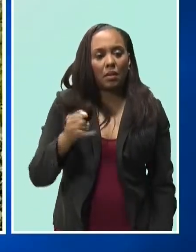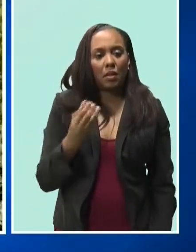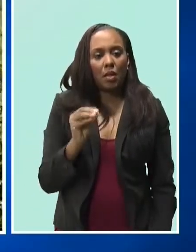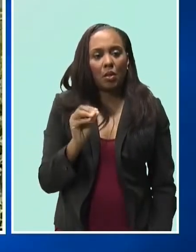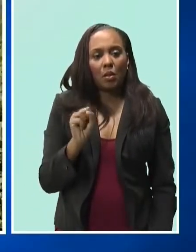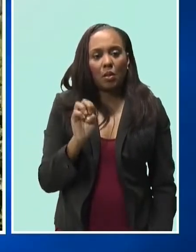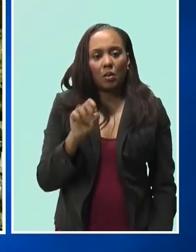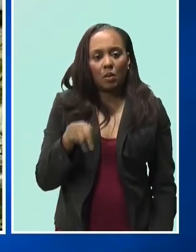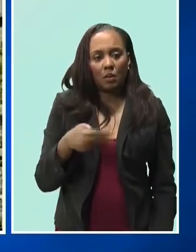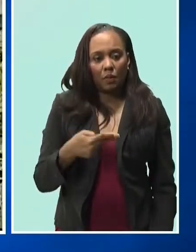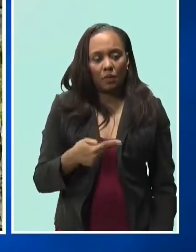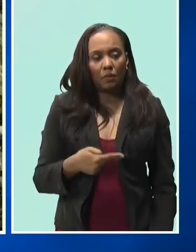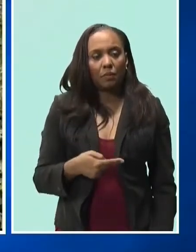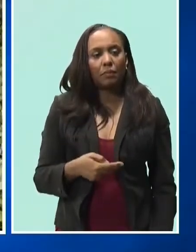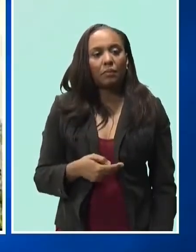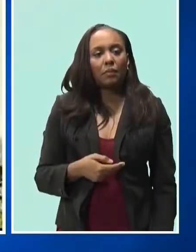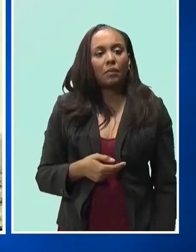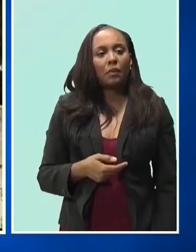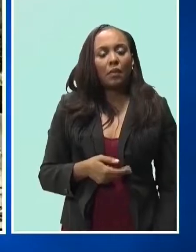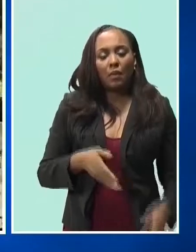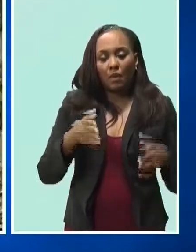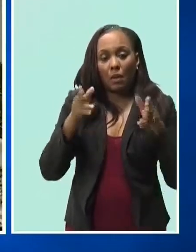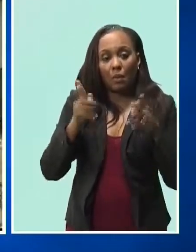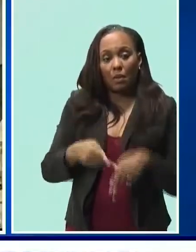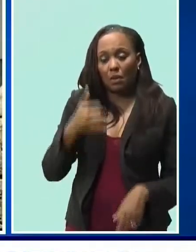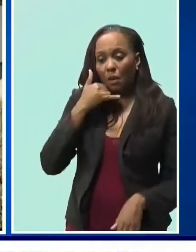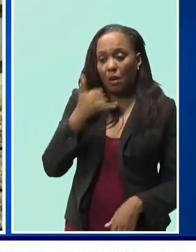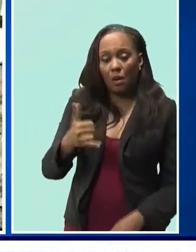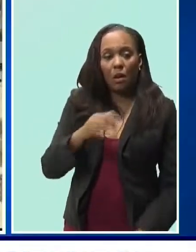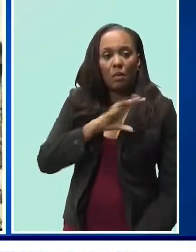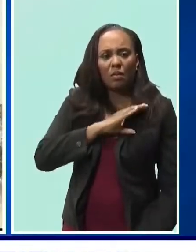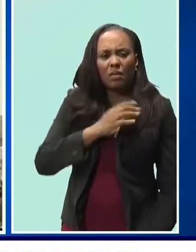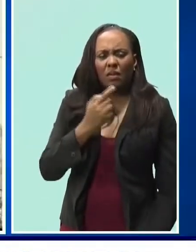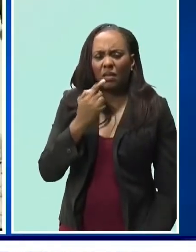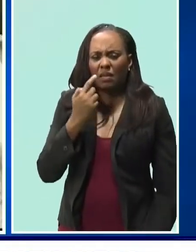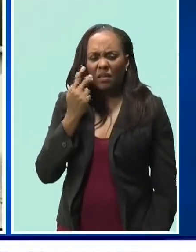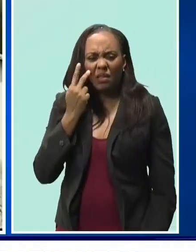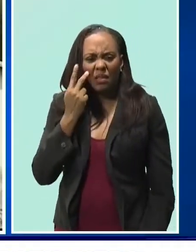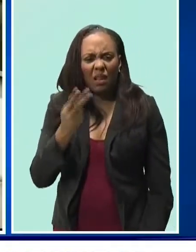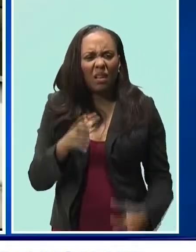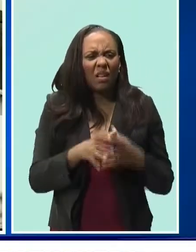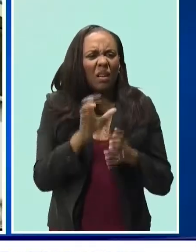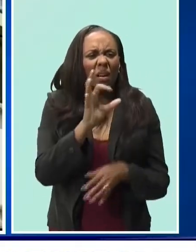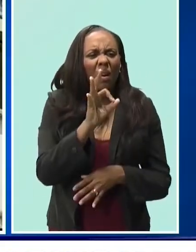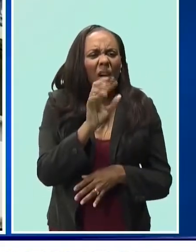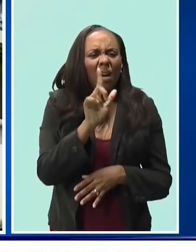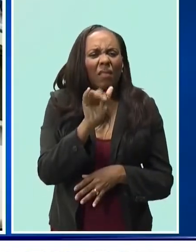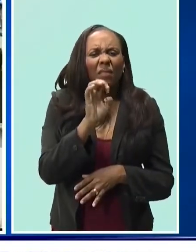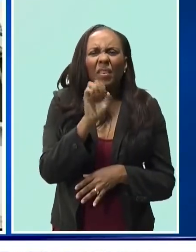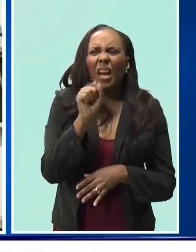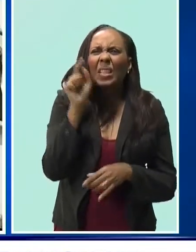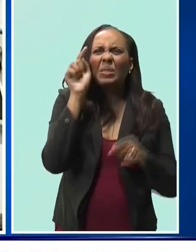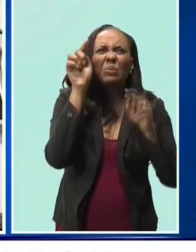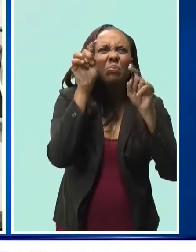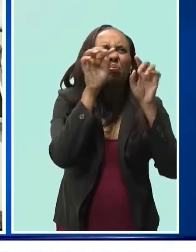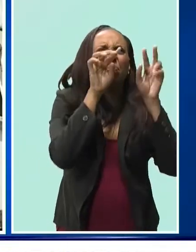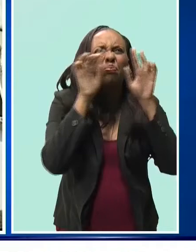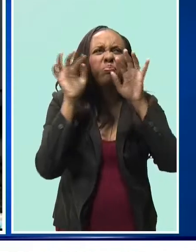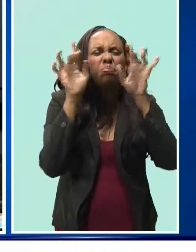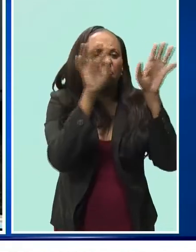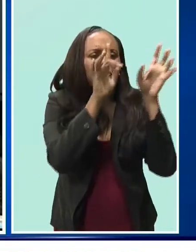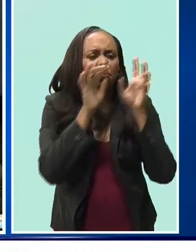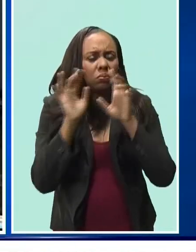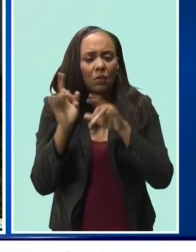Police say they received a call around 8 o'clock about an unusual amount of flies in a section of the building. They discovered the body on investigation of the